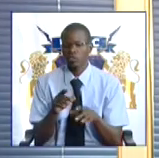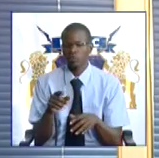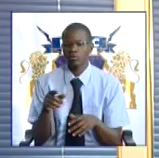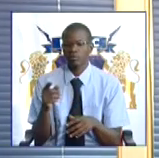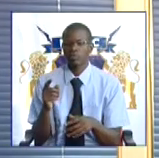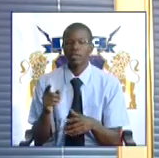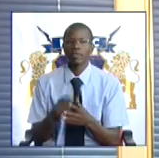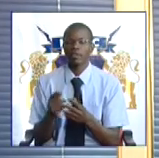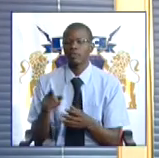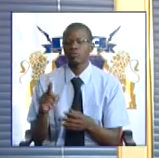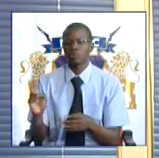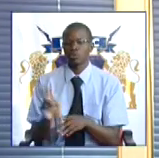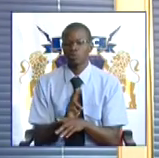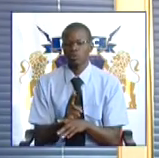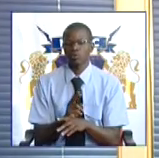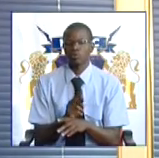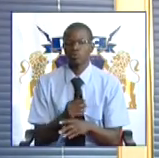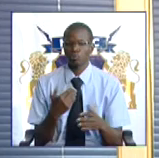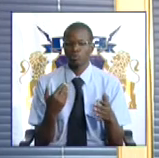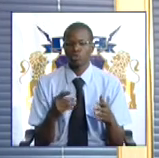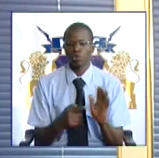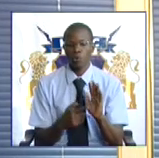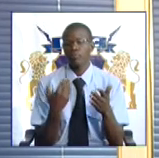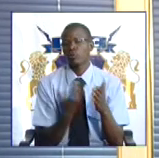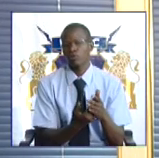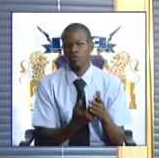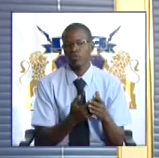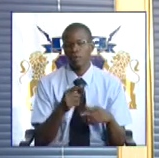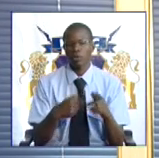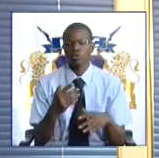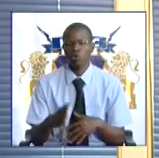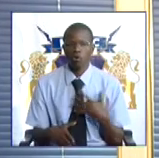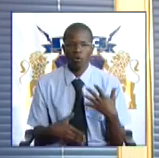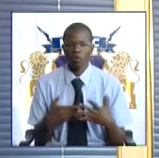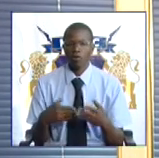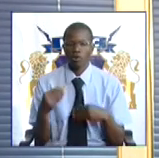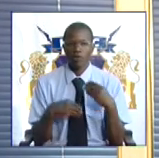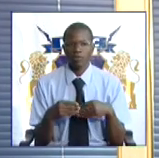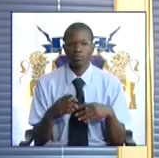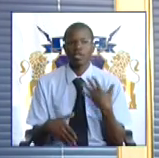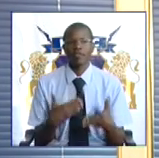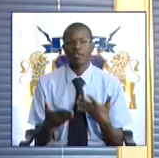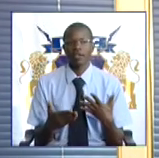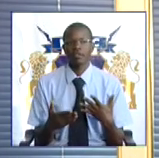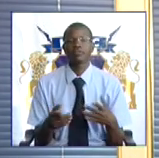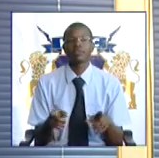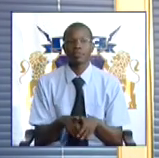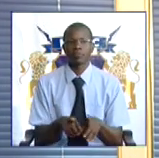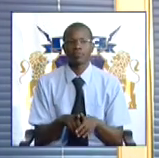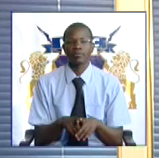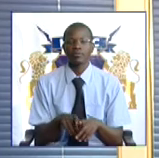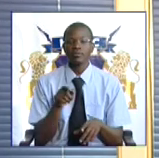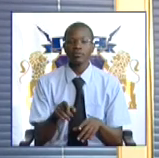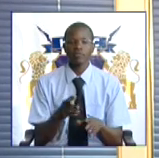establishing corrupt practices. The unit will execute the integrity tests and carry out sting operations